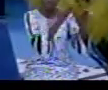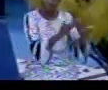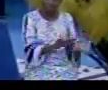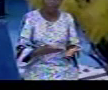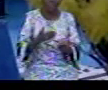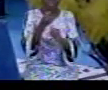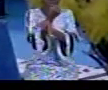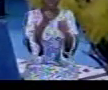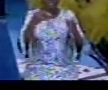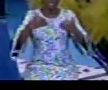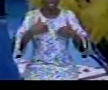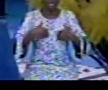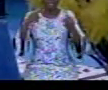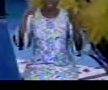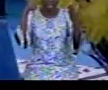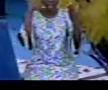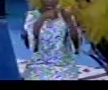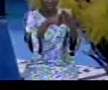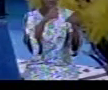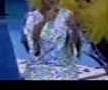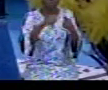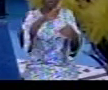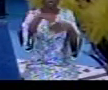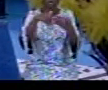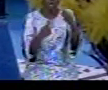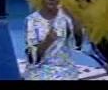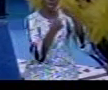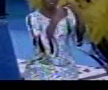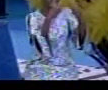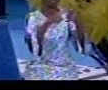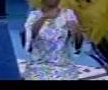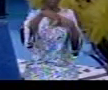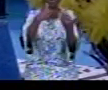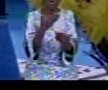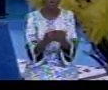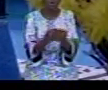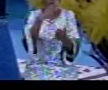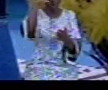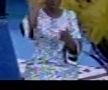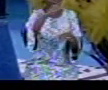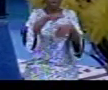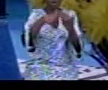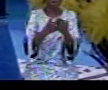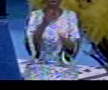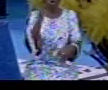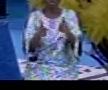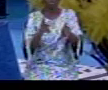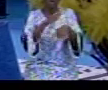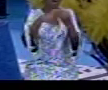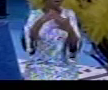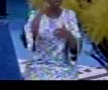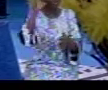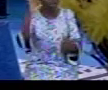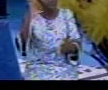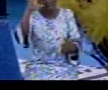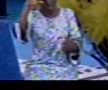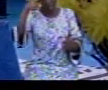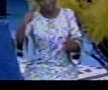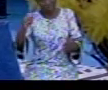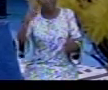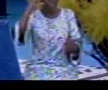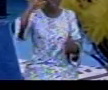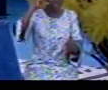has appeared to all men, all people, all women, all boys and